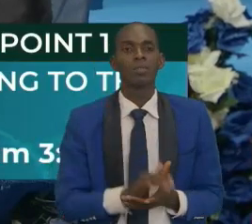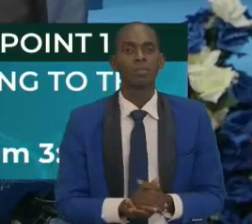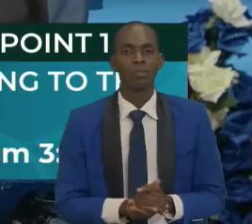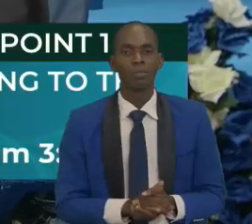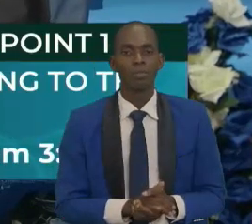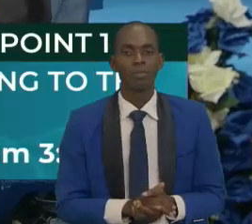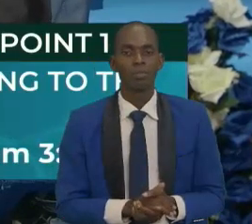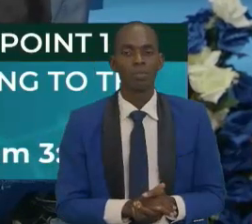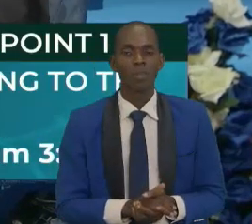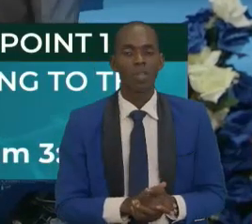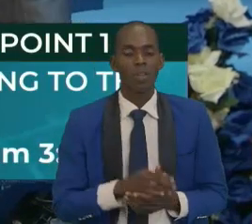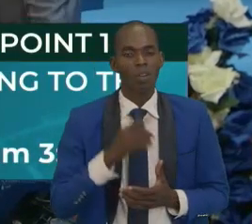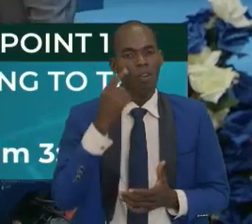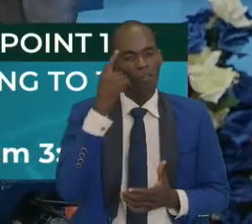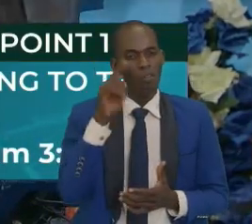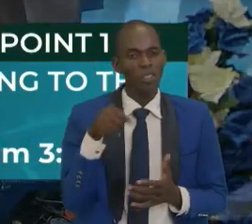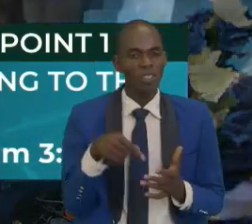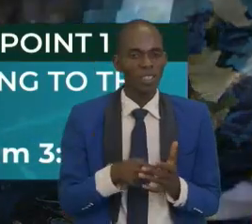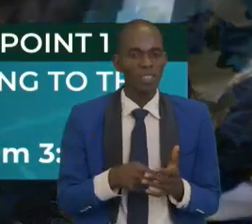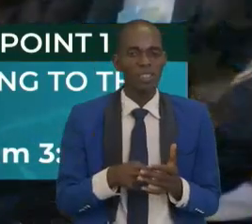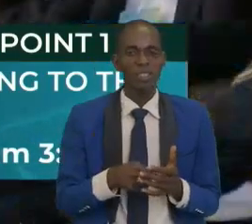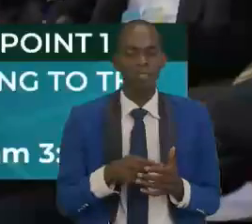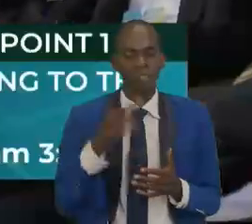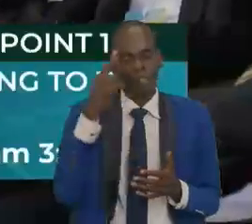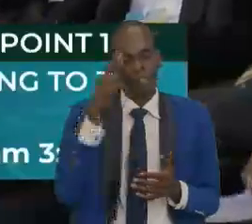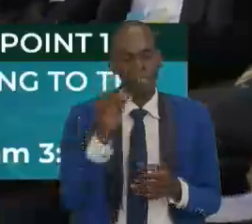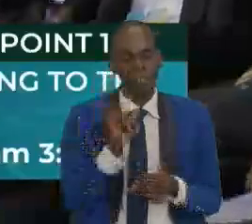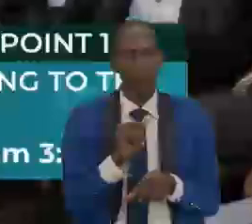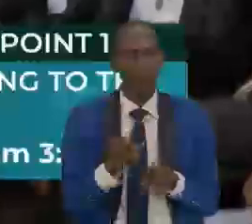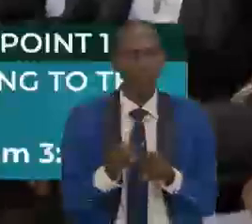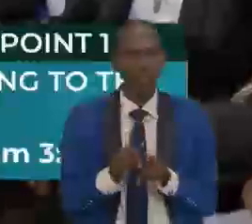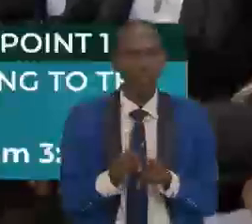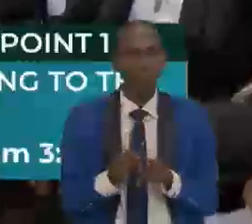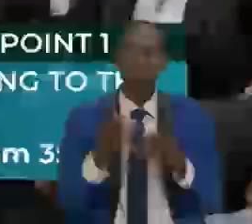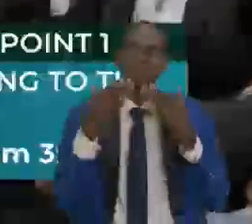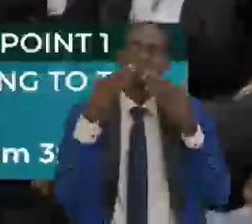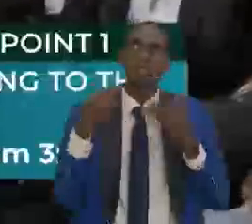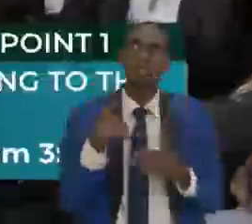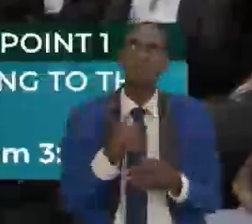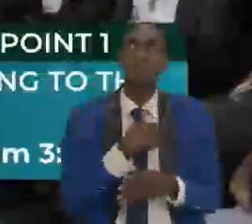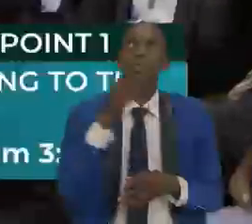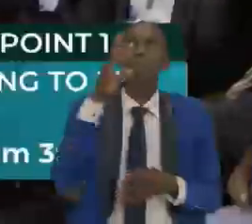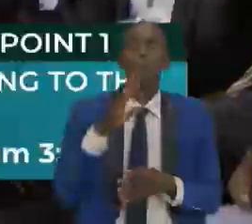For this cause also thank we God without ceasing.